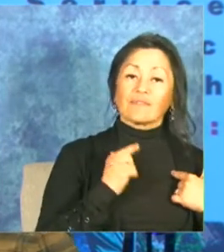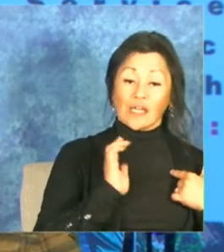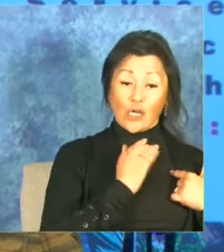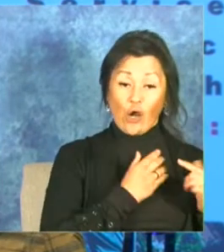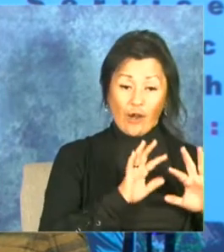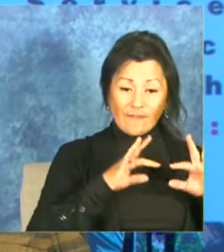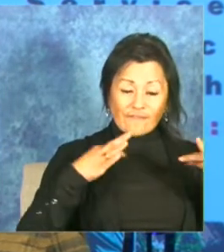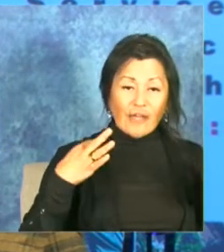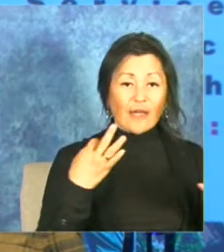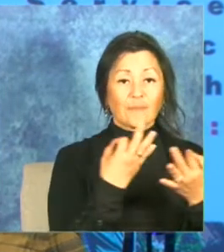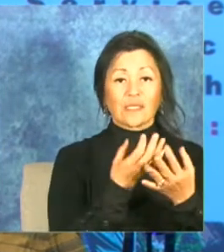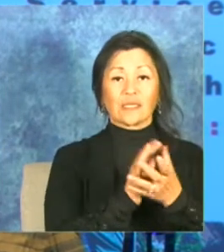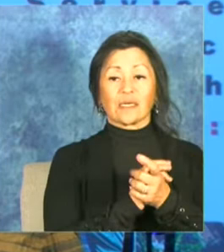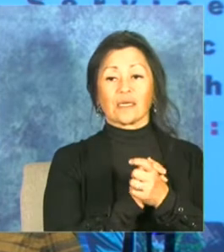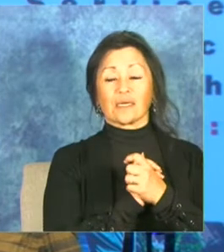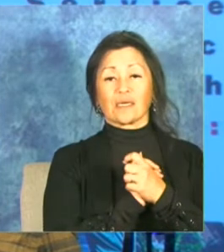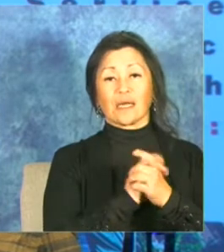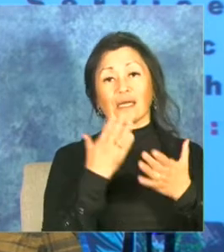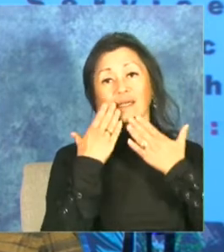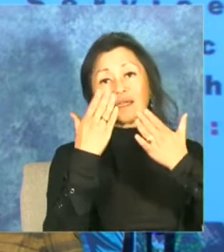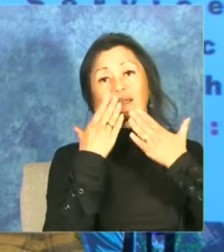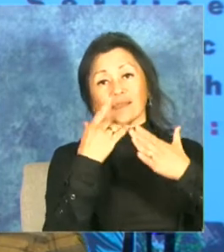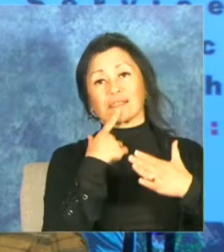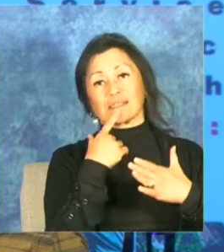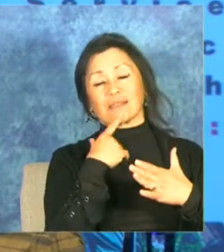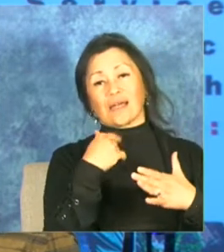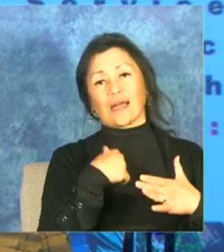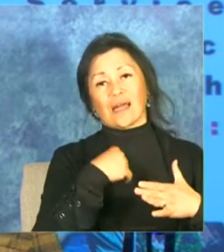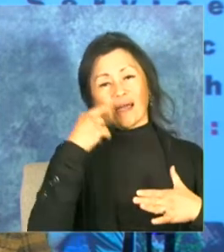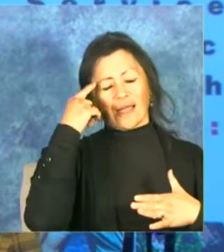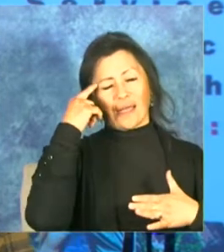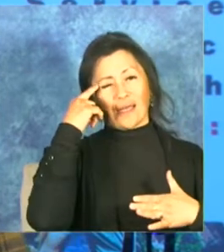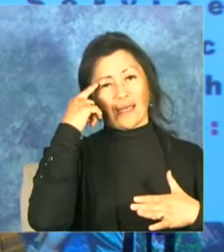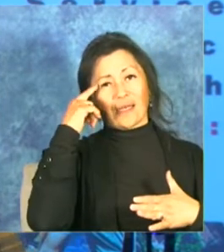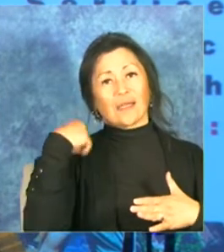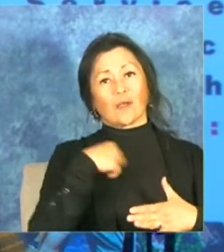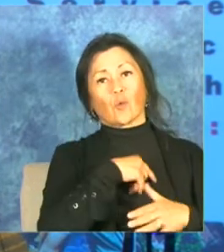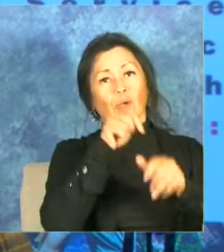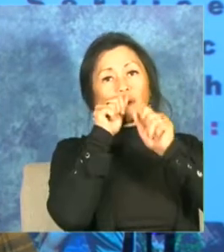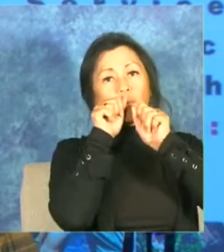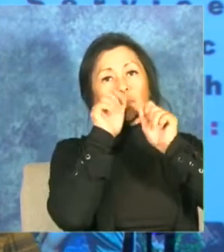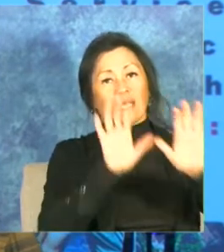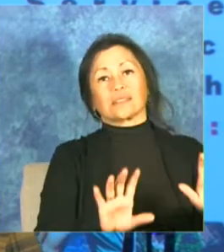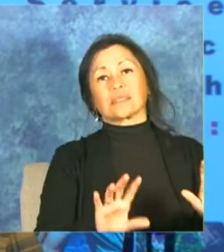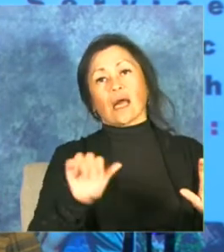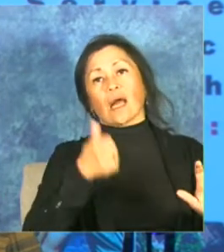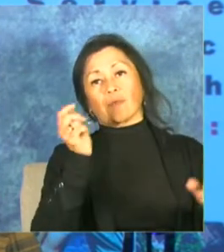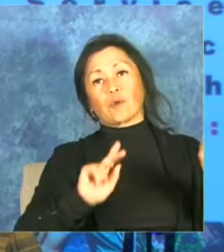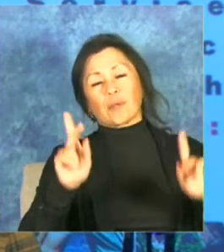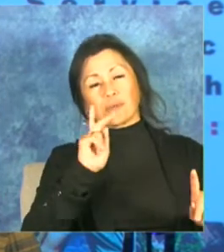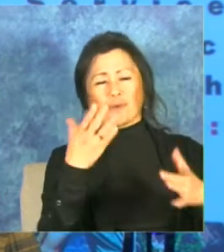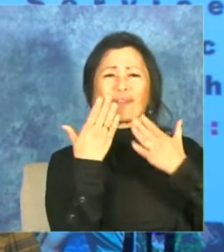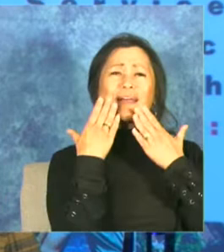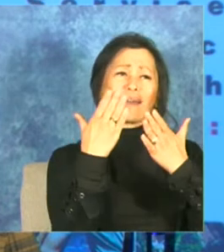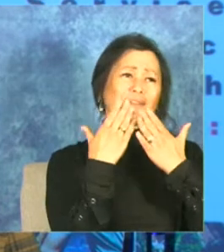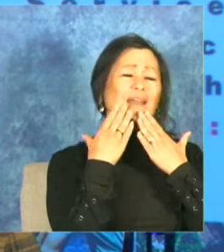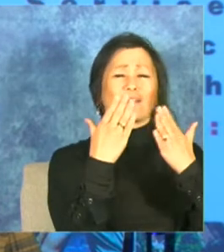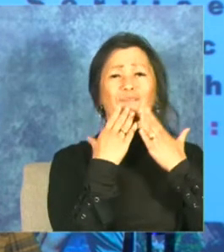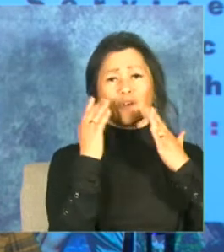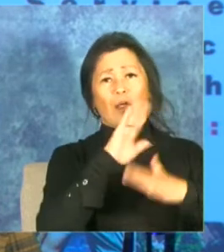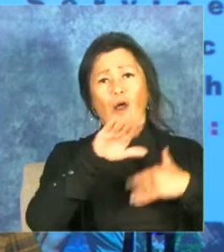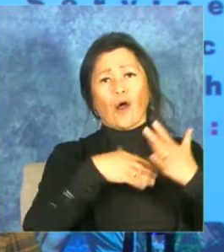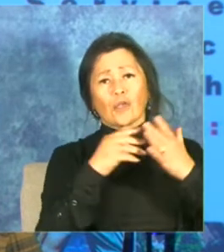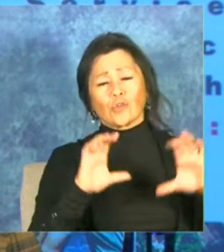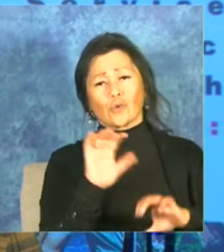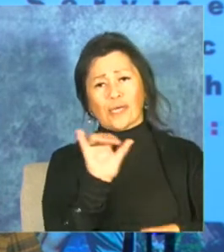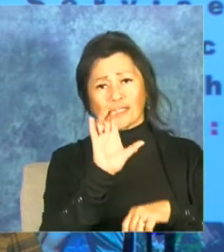And I am grateful to say that I think, you know, we blessed others while we were here as well. So just thank you for all you guys have done as a